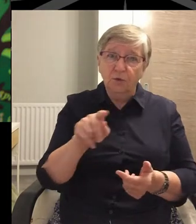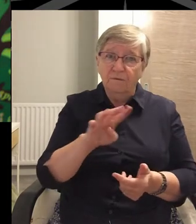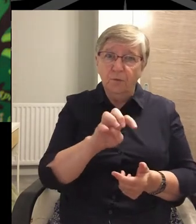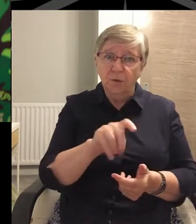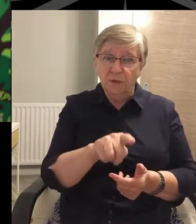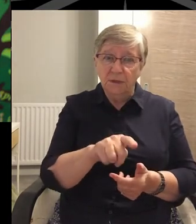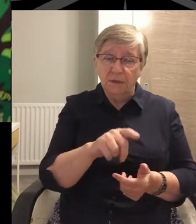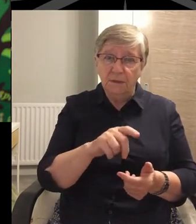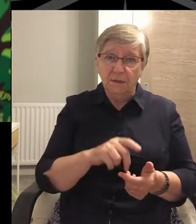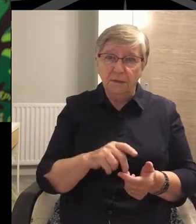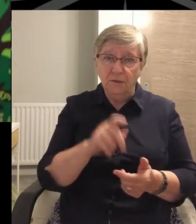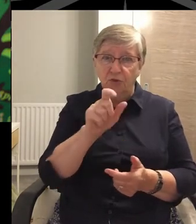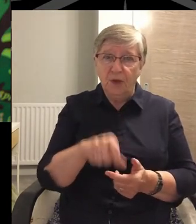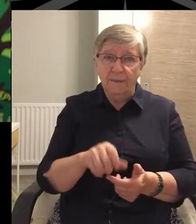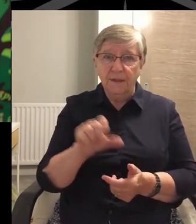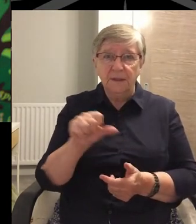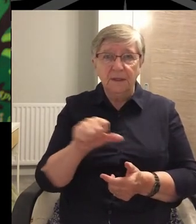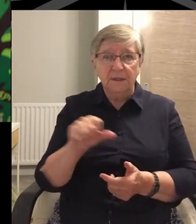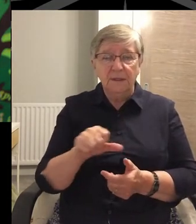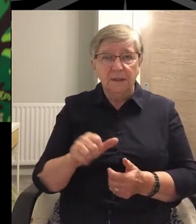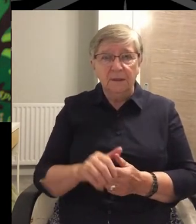16.